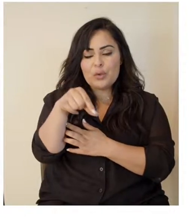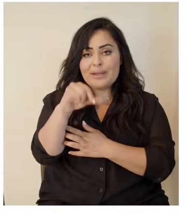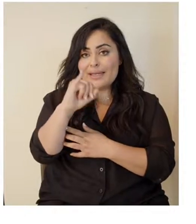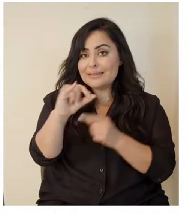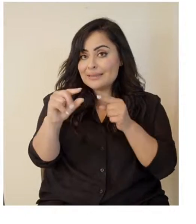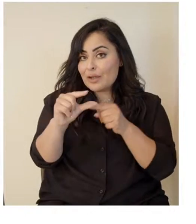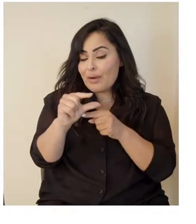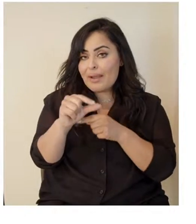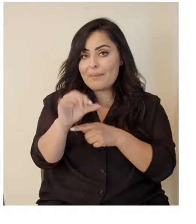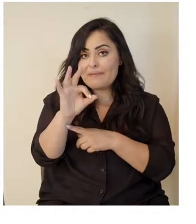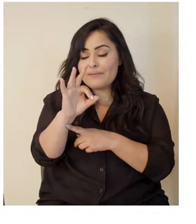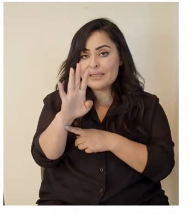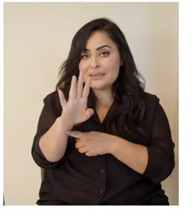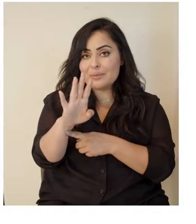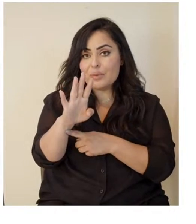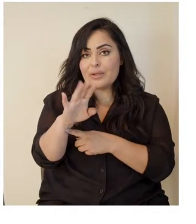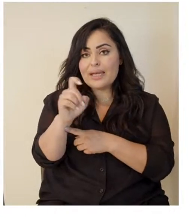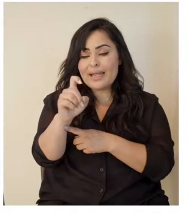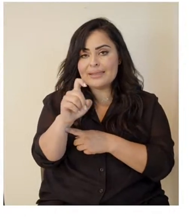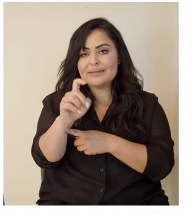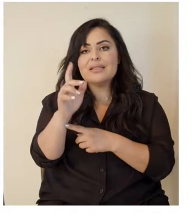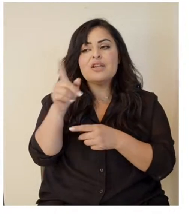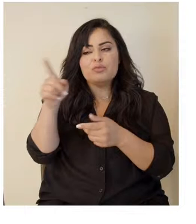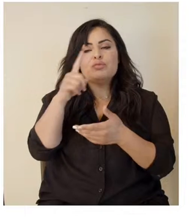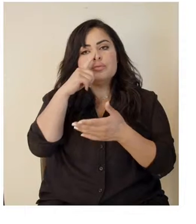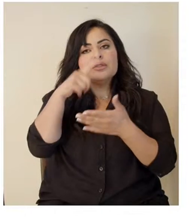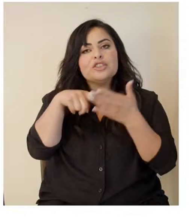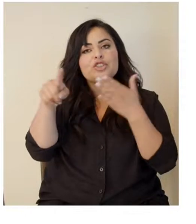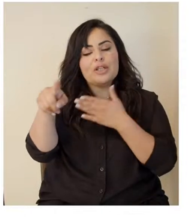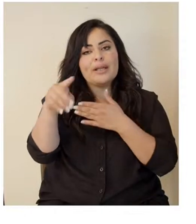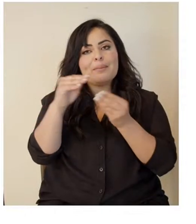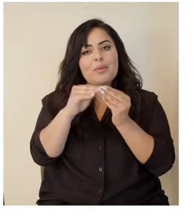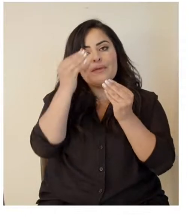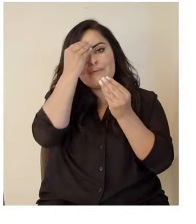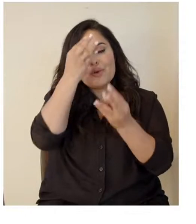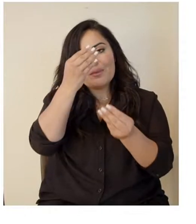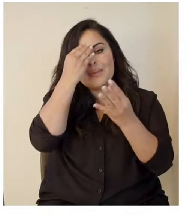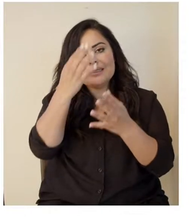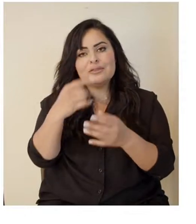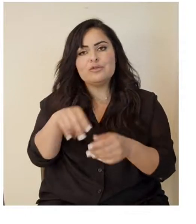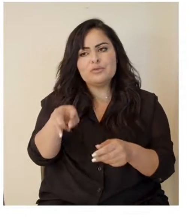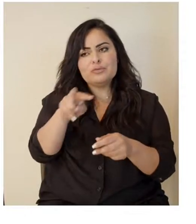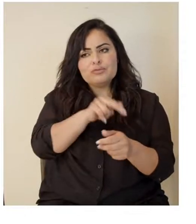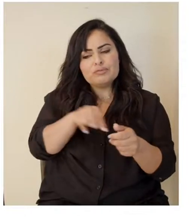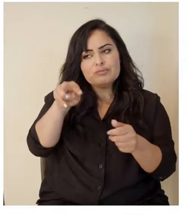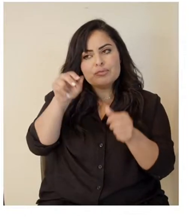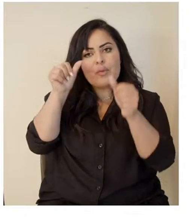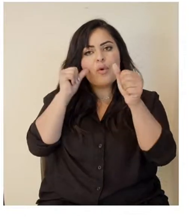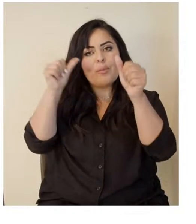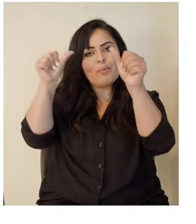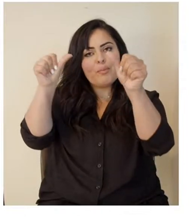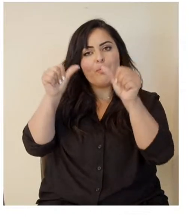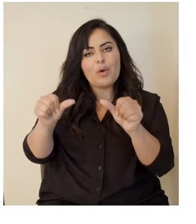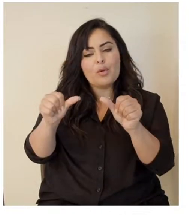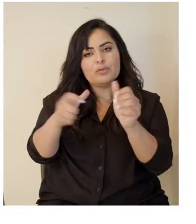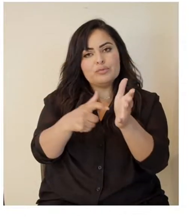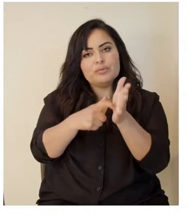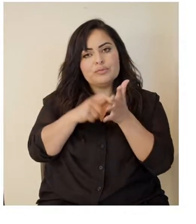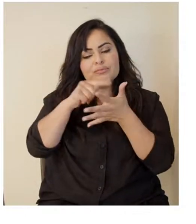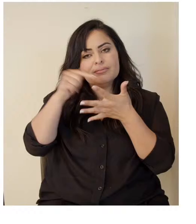Instagram, Facebook, and X. Keep posted, and we will have the guidelines for the